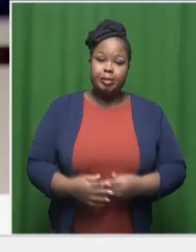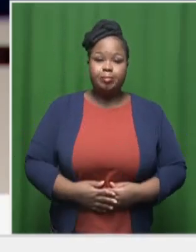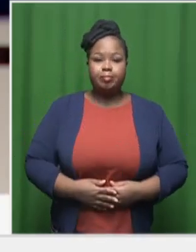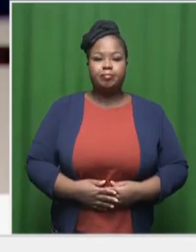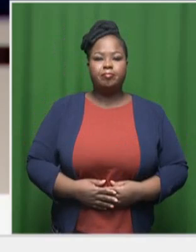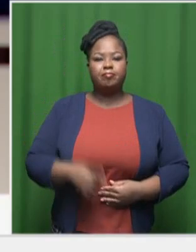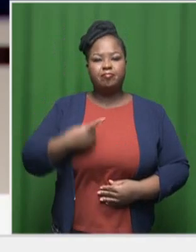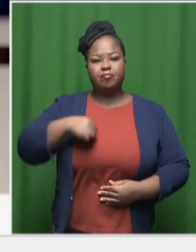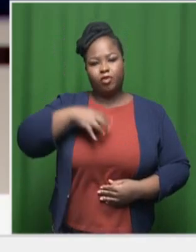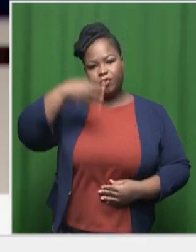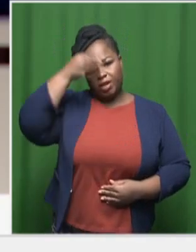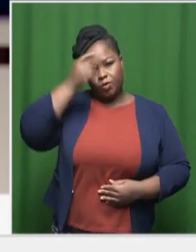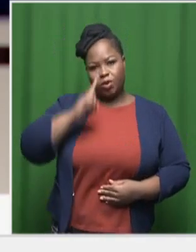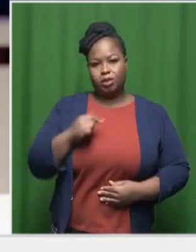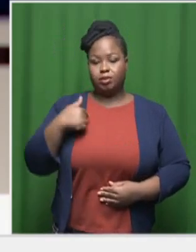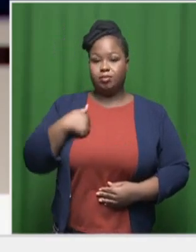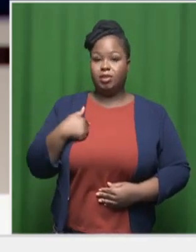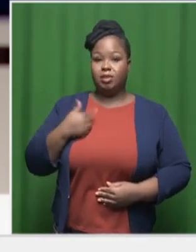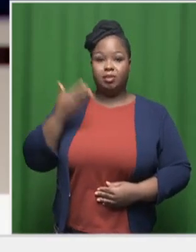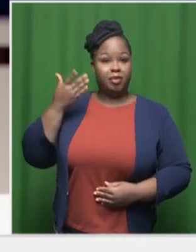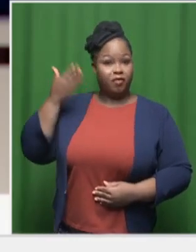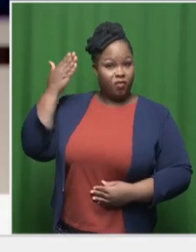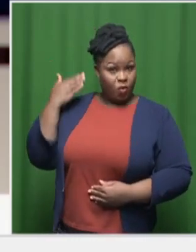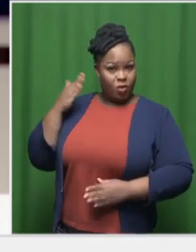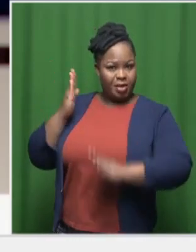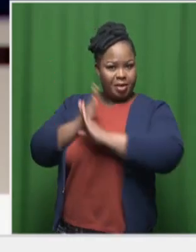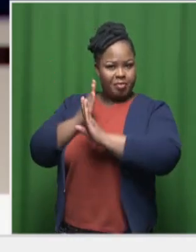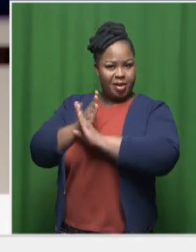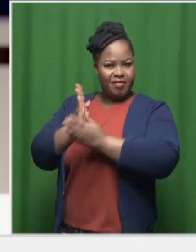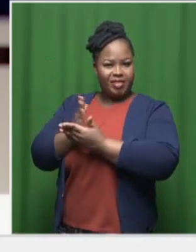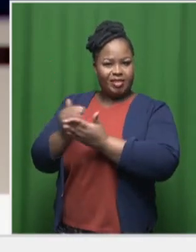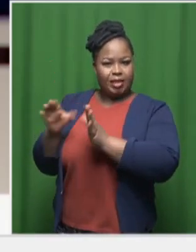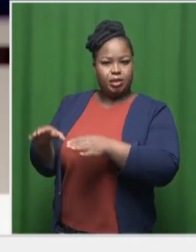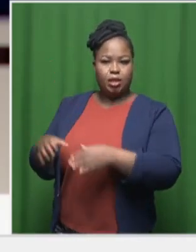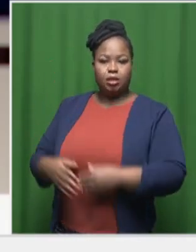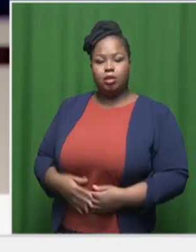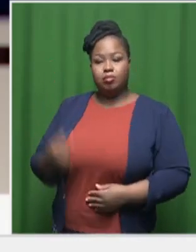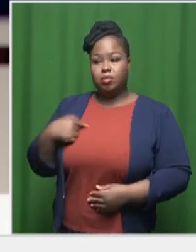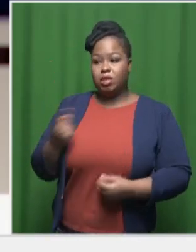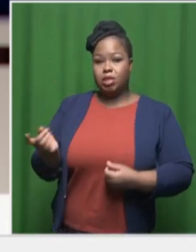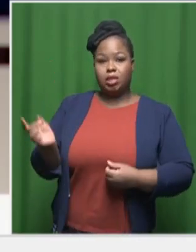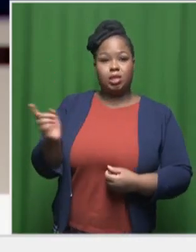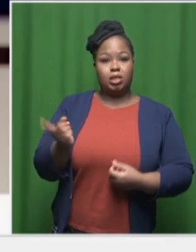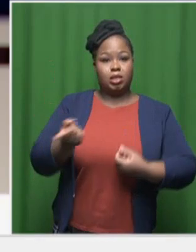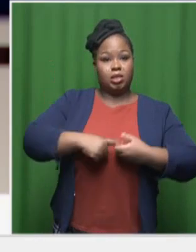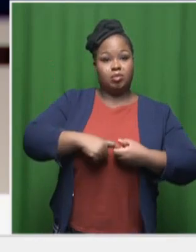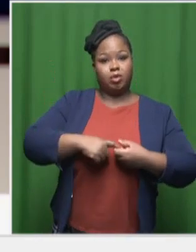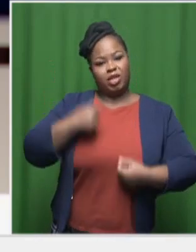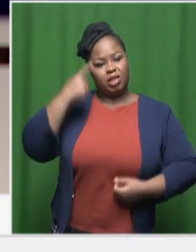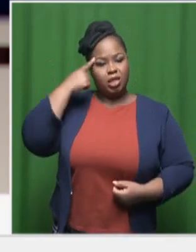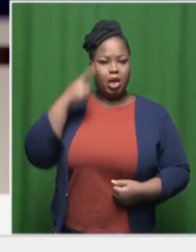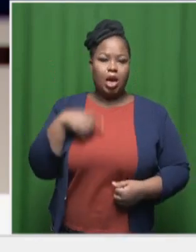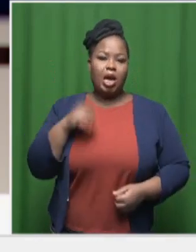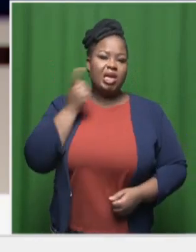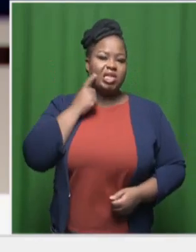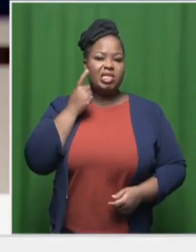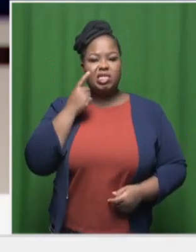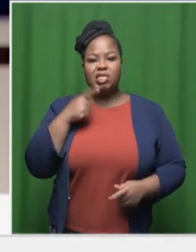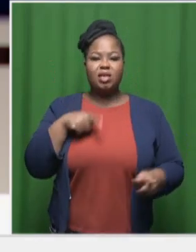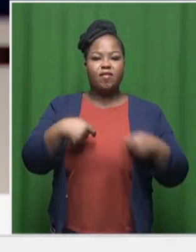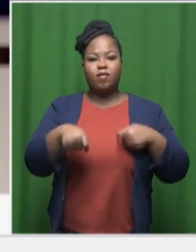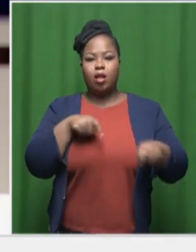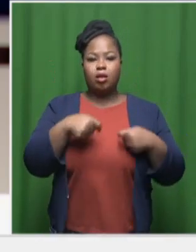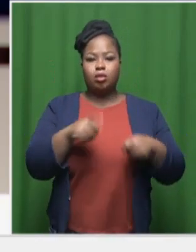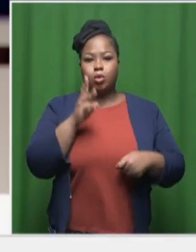it's you know, I'm from the private sector. I got into this thinking that there would be more agility and flexibility.